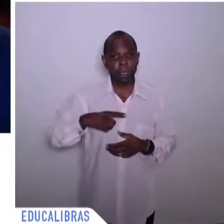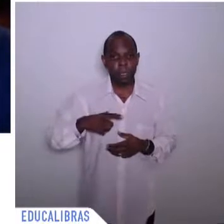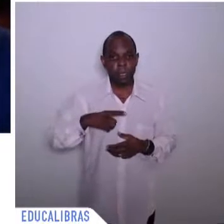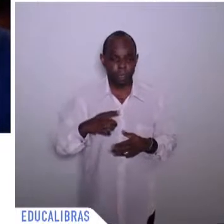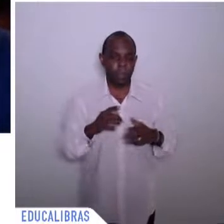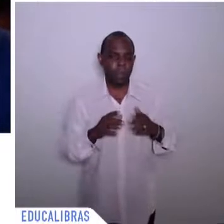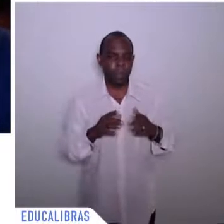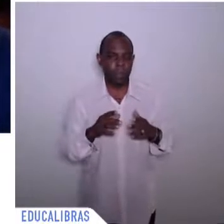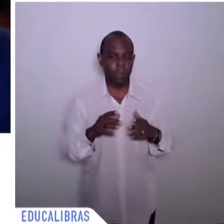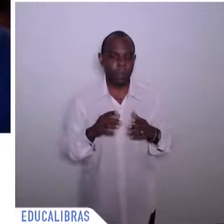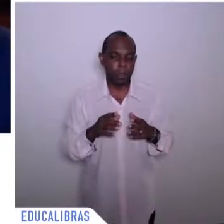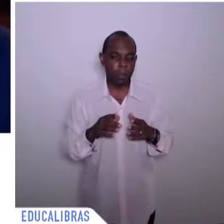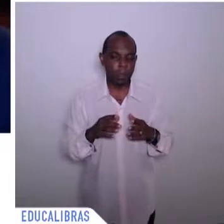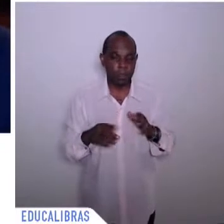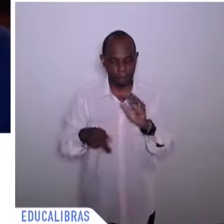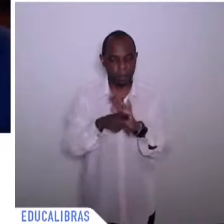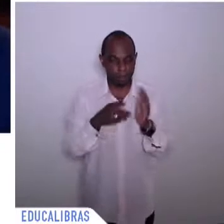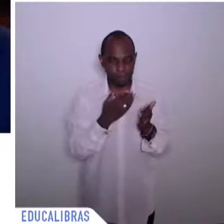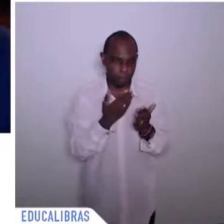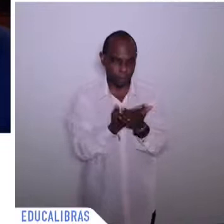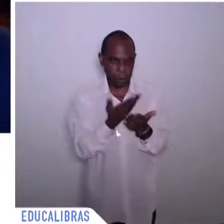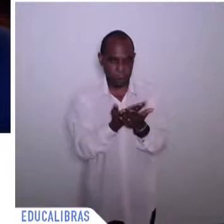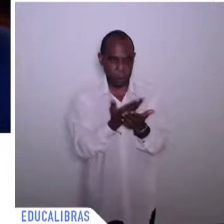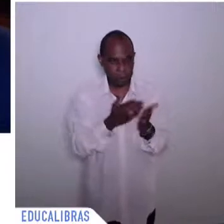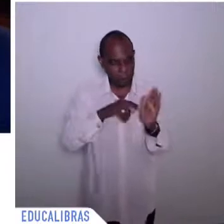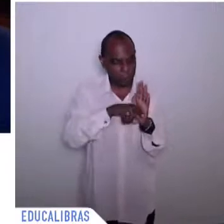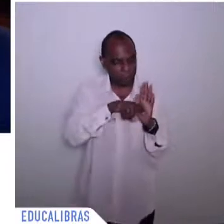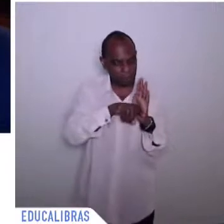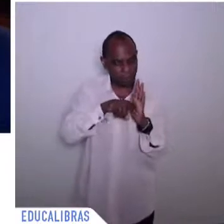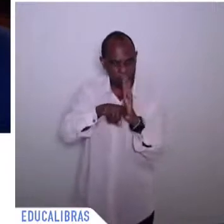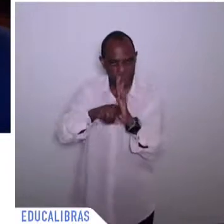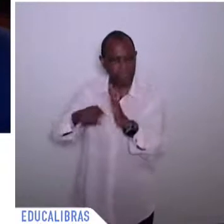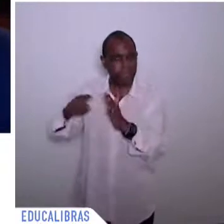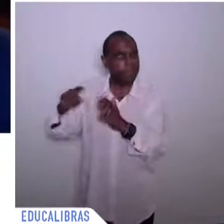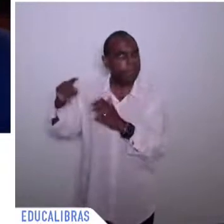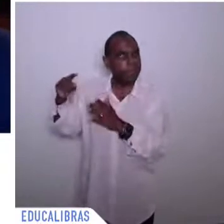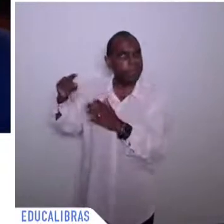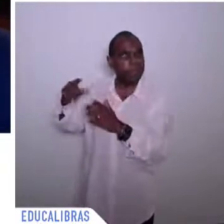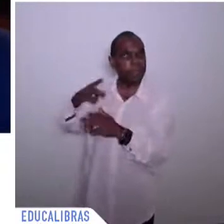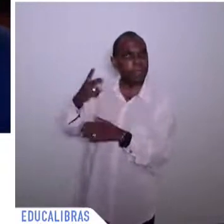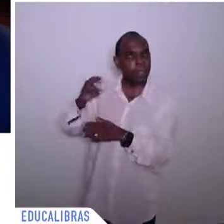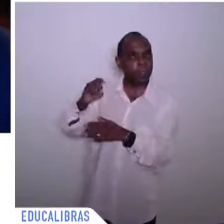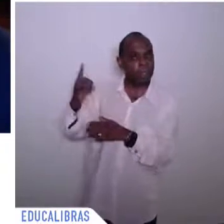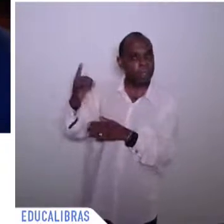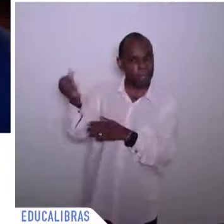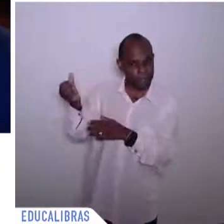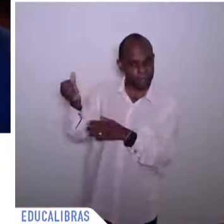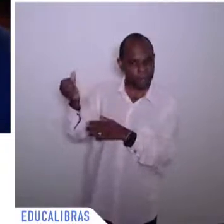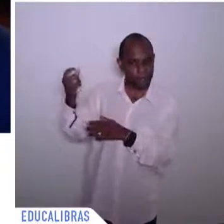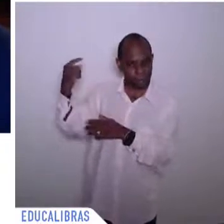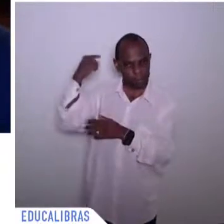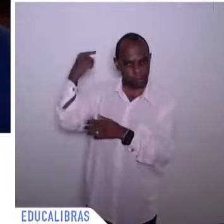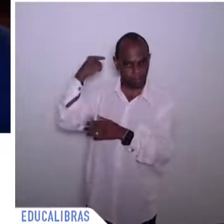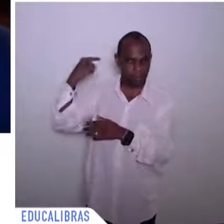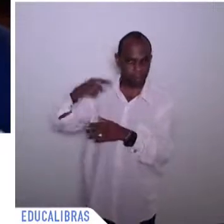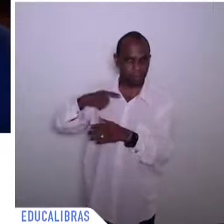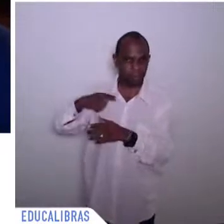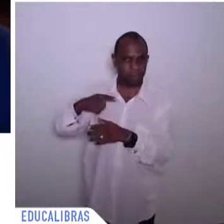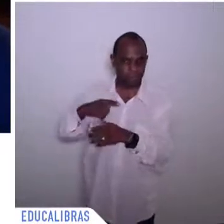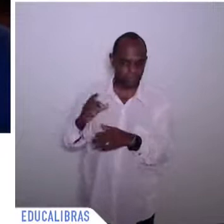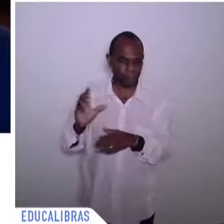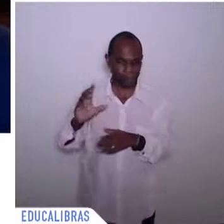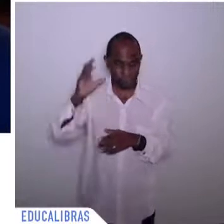is the limit of expenditure with campaigns. And when we look at the previous